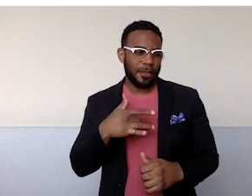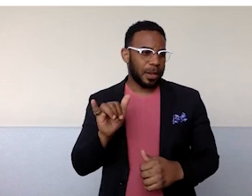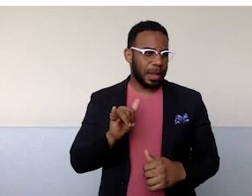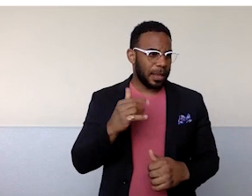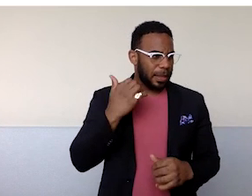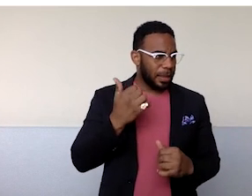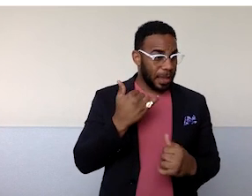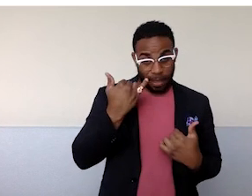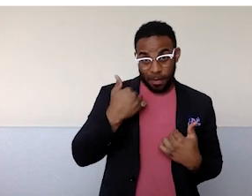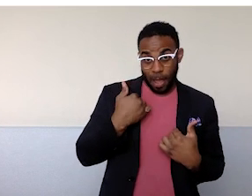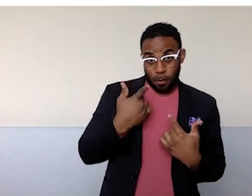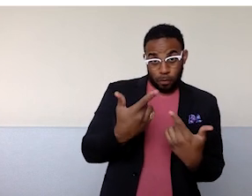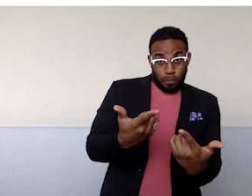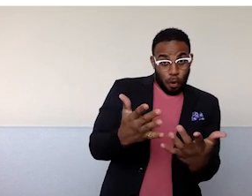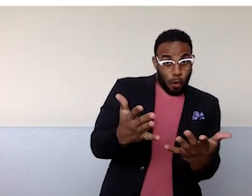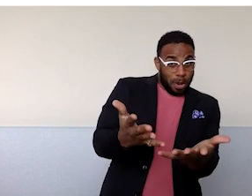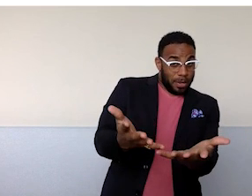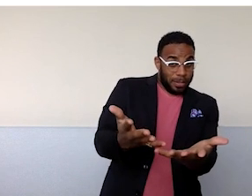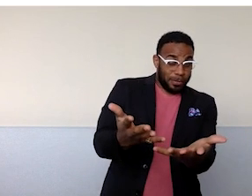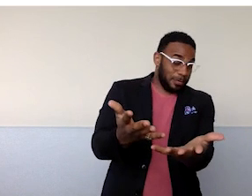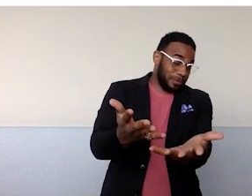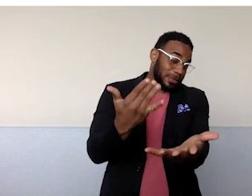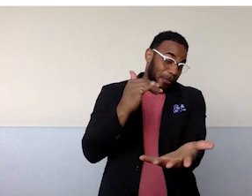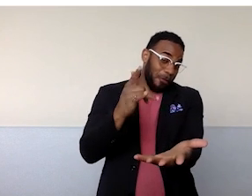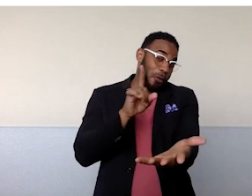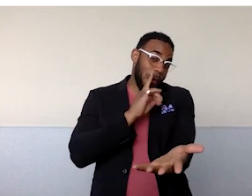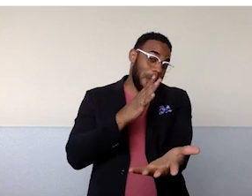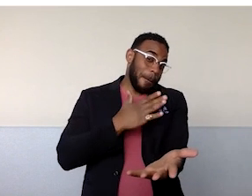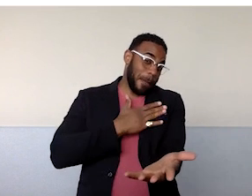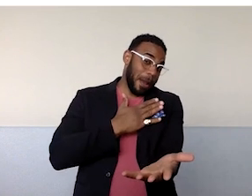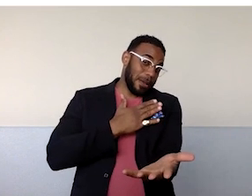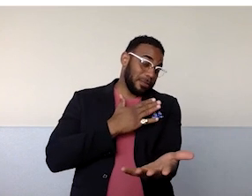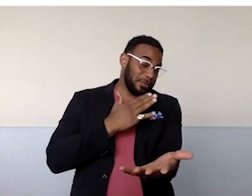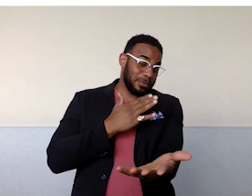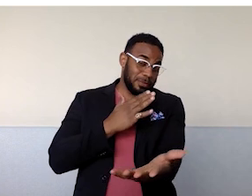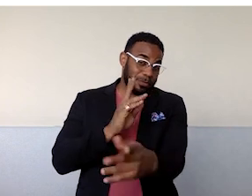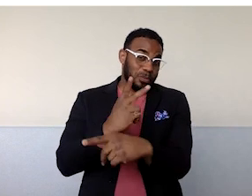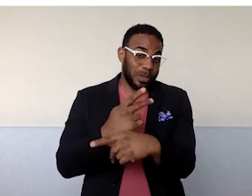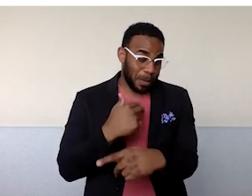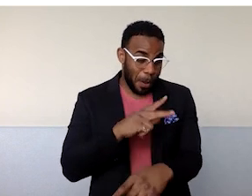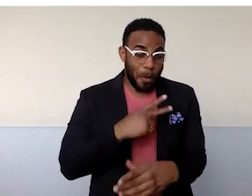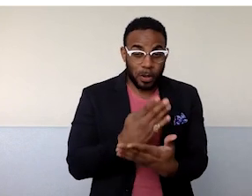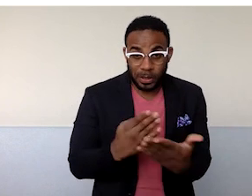if I were you, already I have a few of my products, my personal